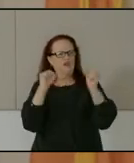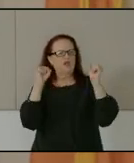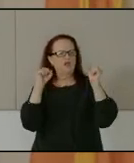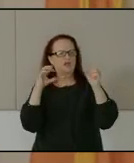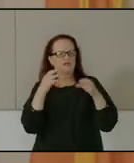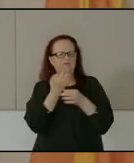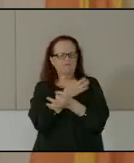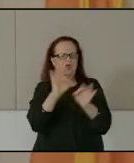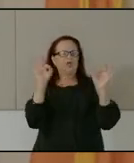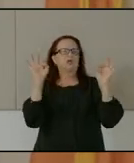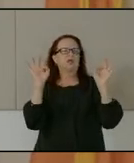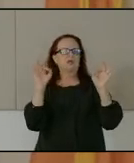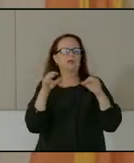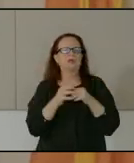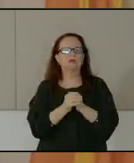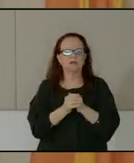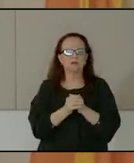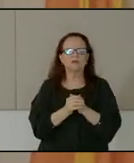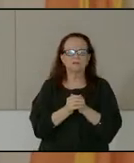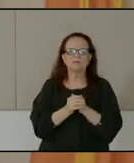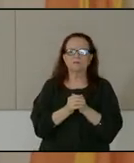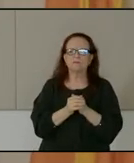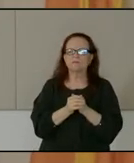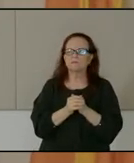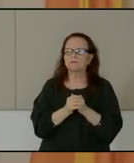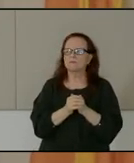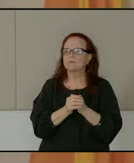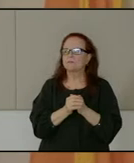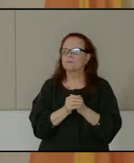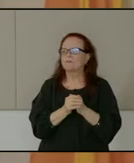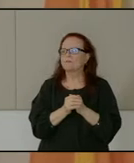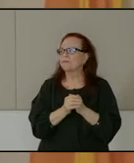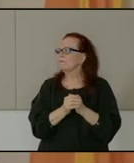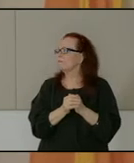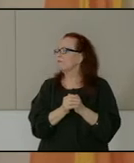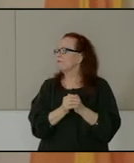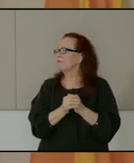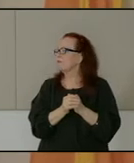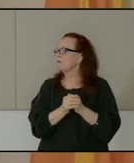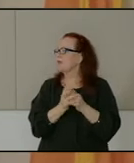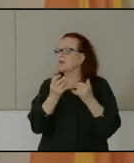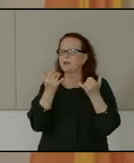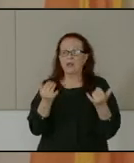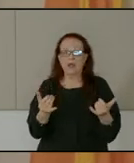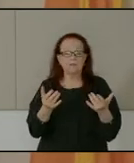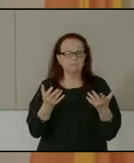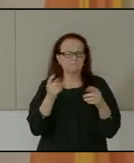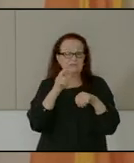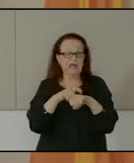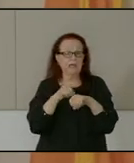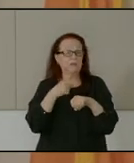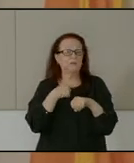here. With that, we're open for questions.